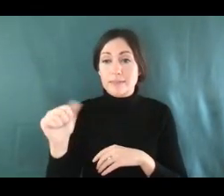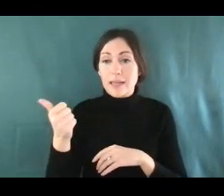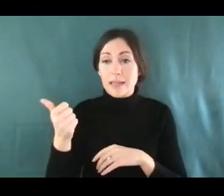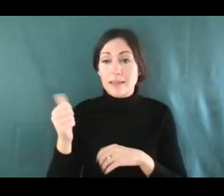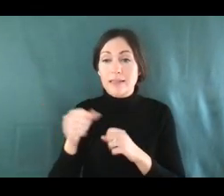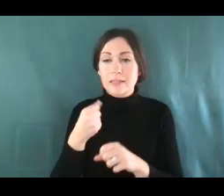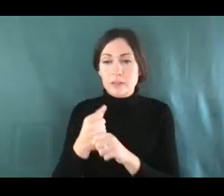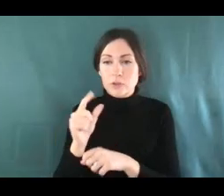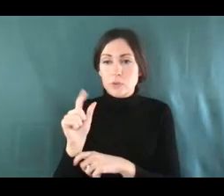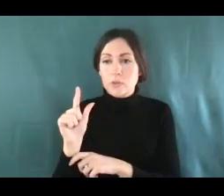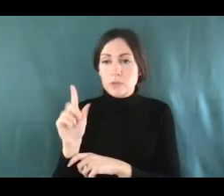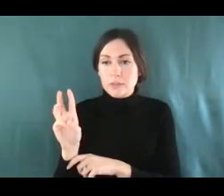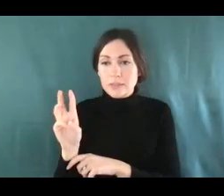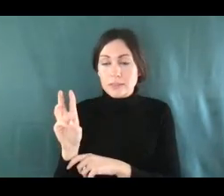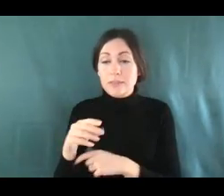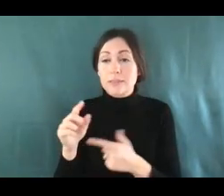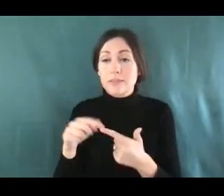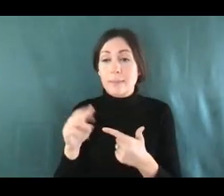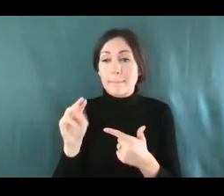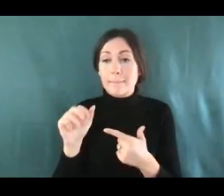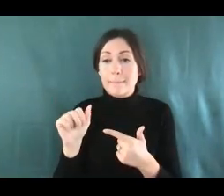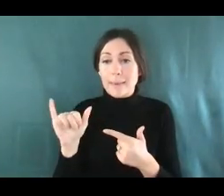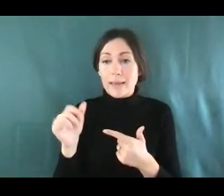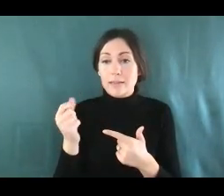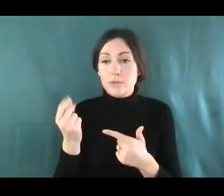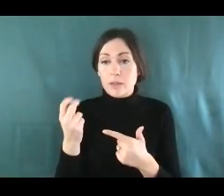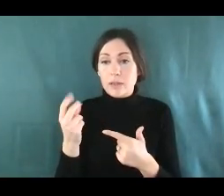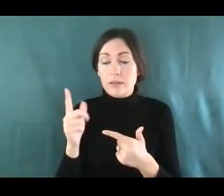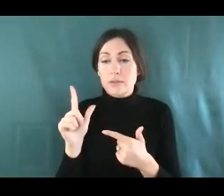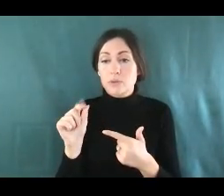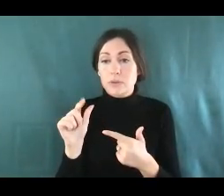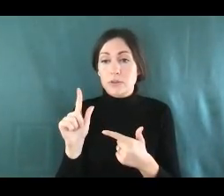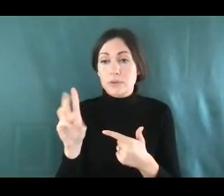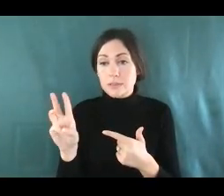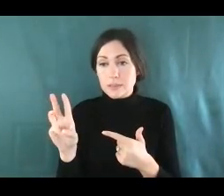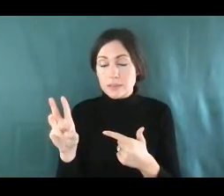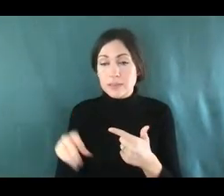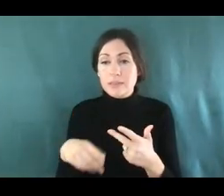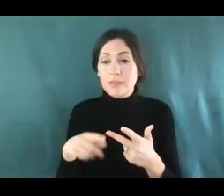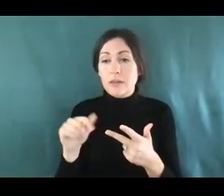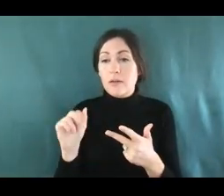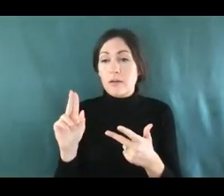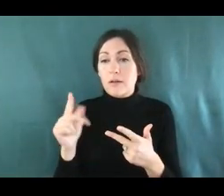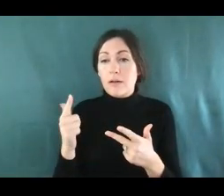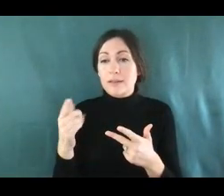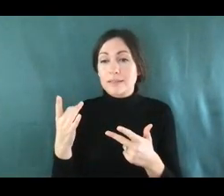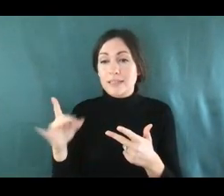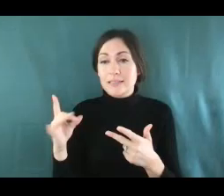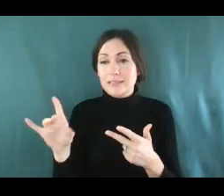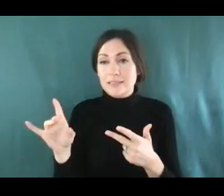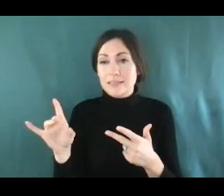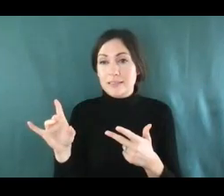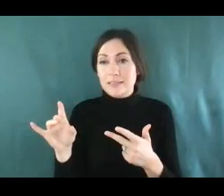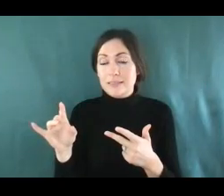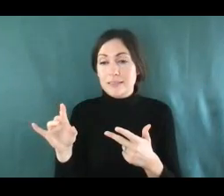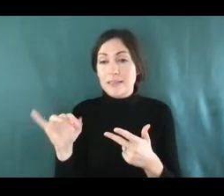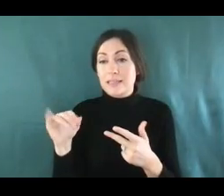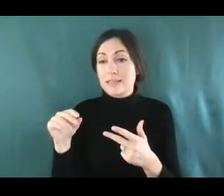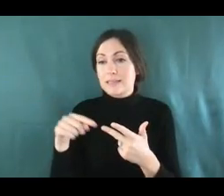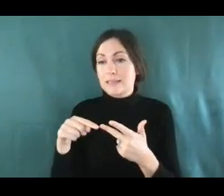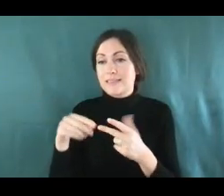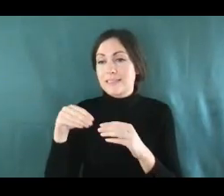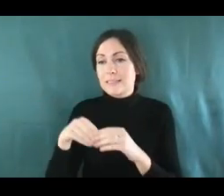2026, May 12th, 2026, and August 18th for our in-person